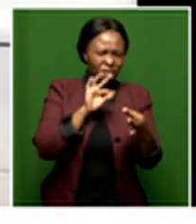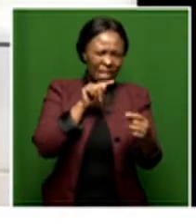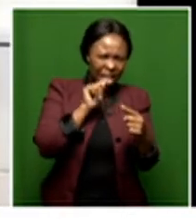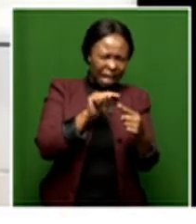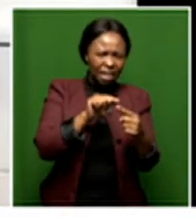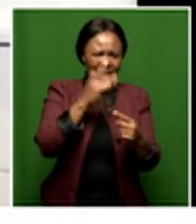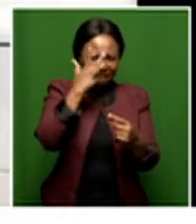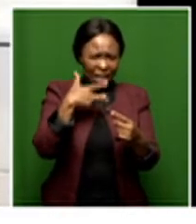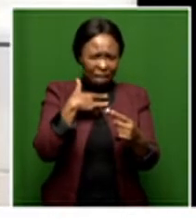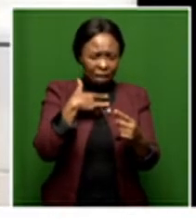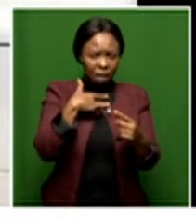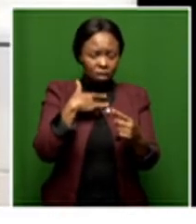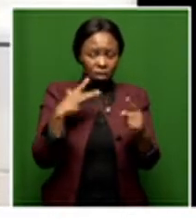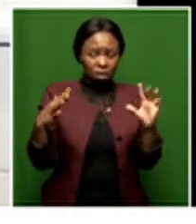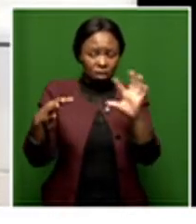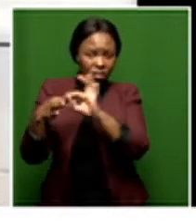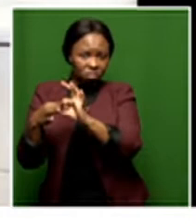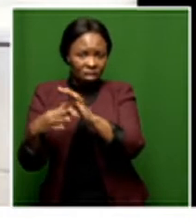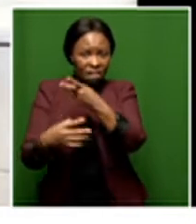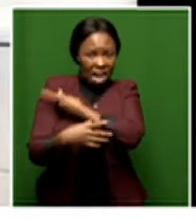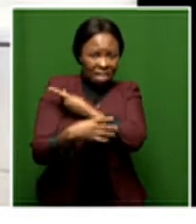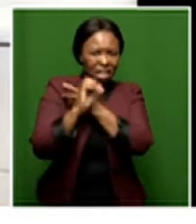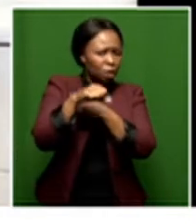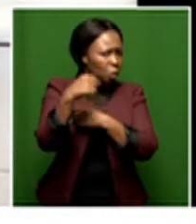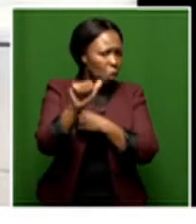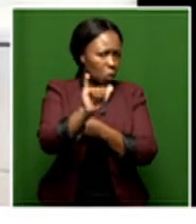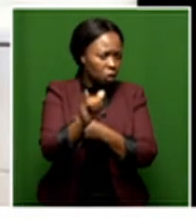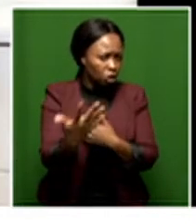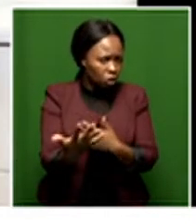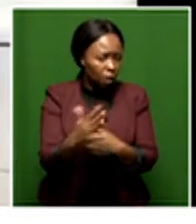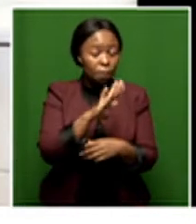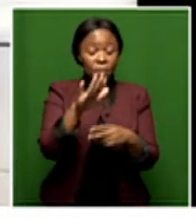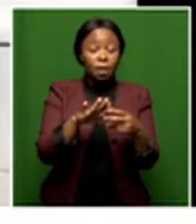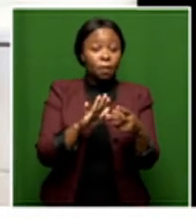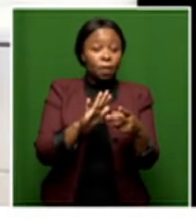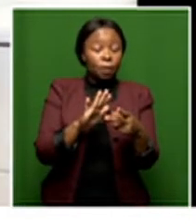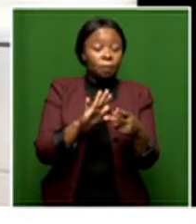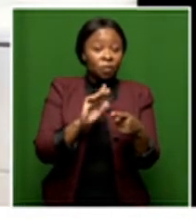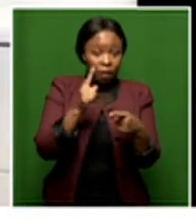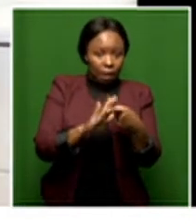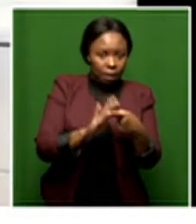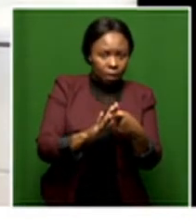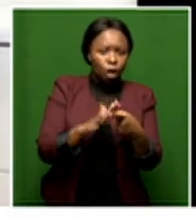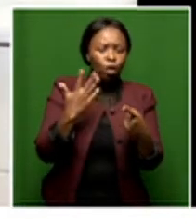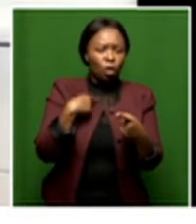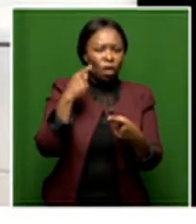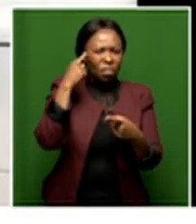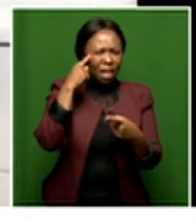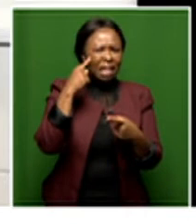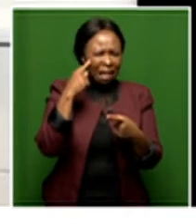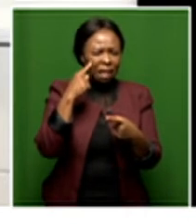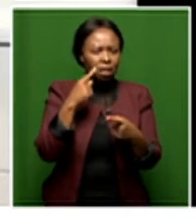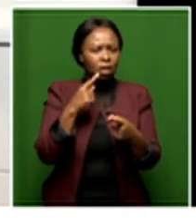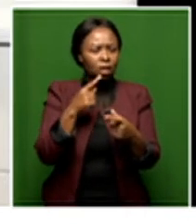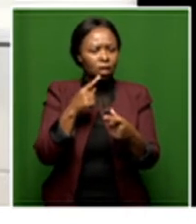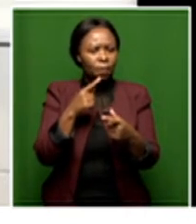that disease to the vaccine, yes or no? That's the first thing. And if you find that you think there might be causality, you